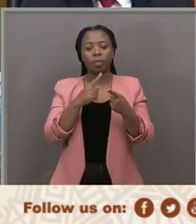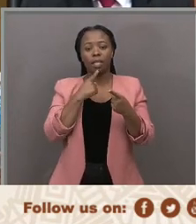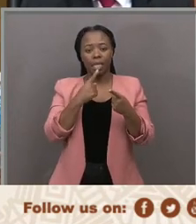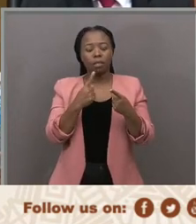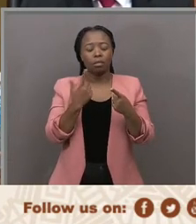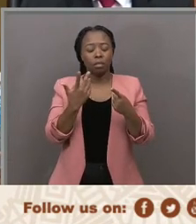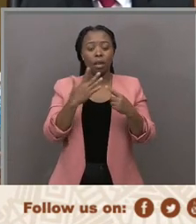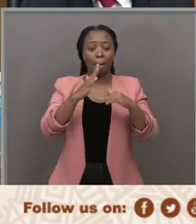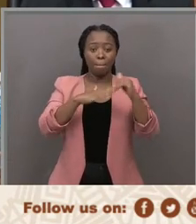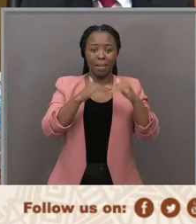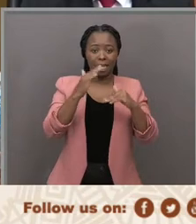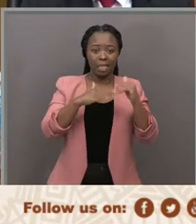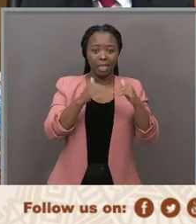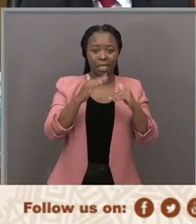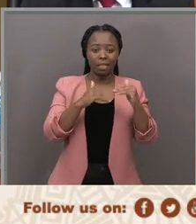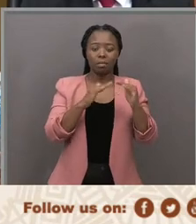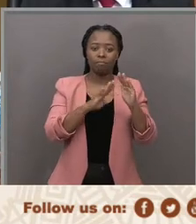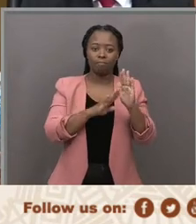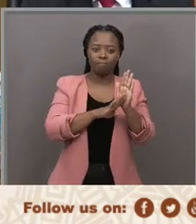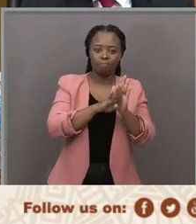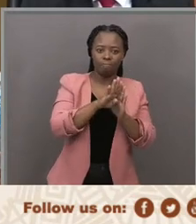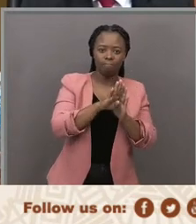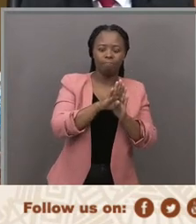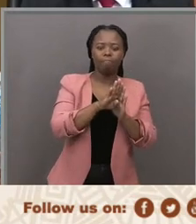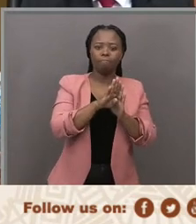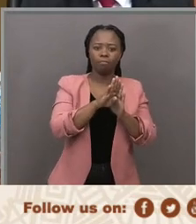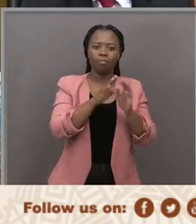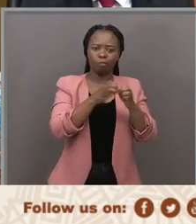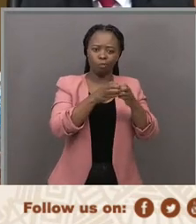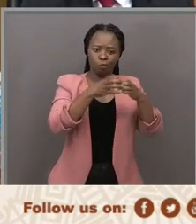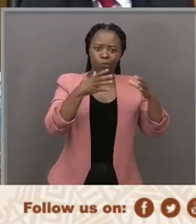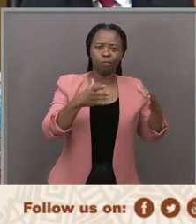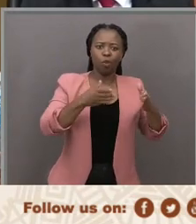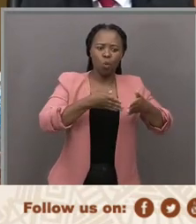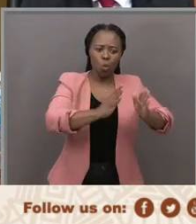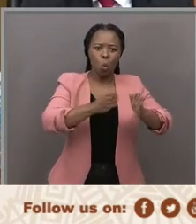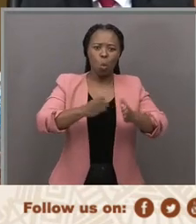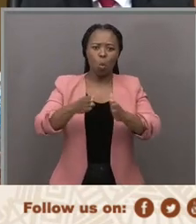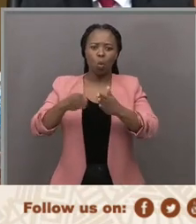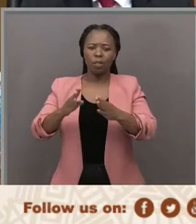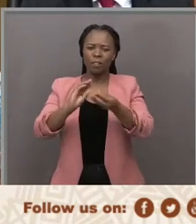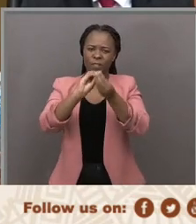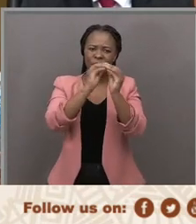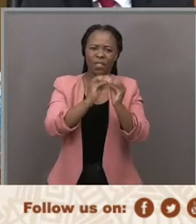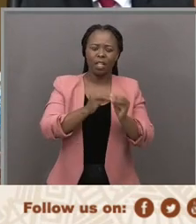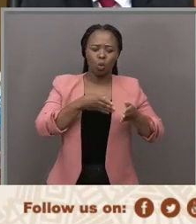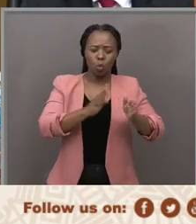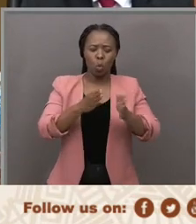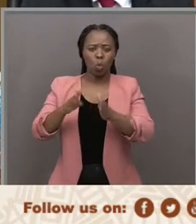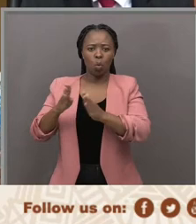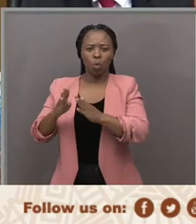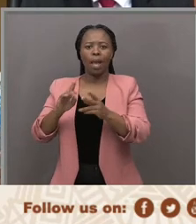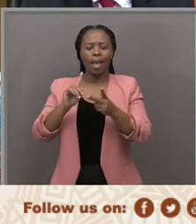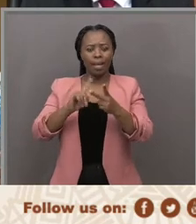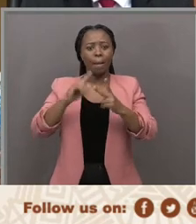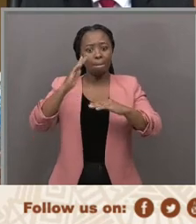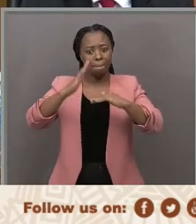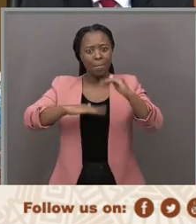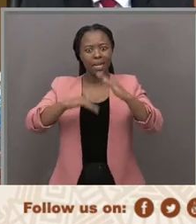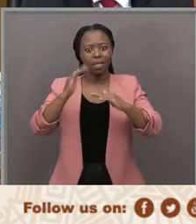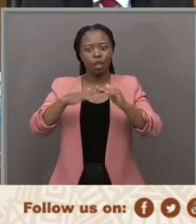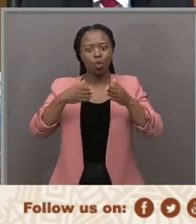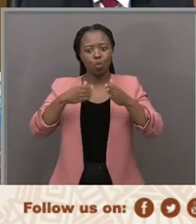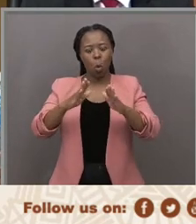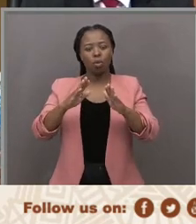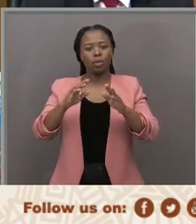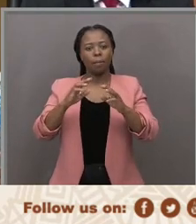building proper, upgrading our roads, expanding our roads, rehabilitating our roads, and building a new road network.